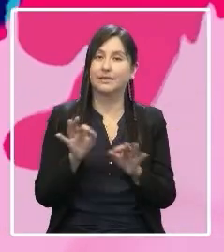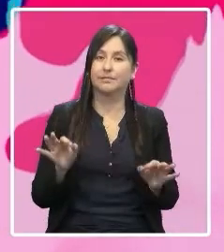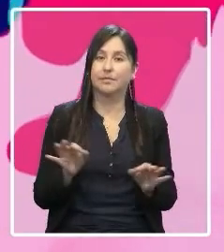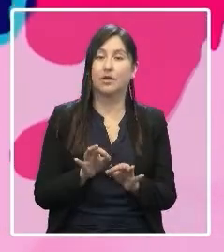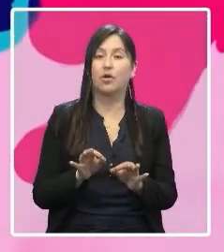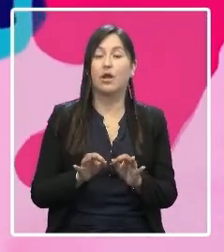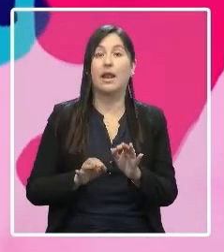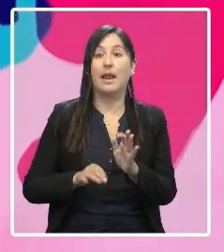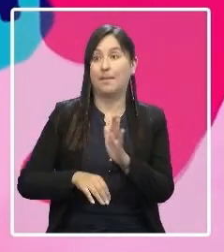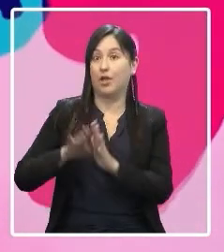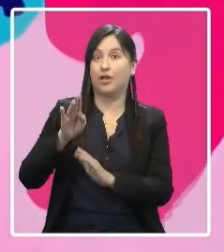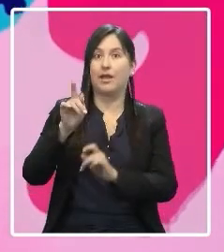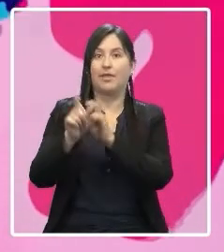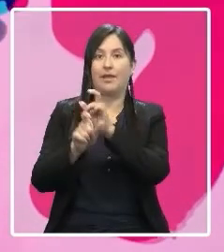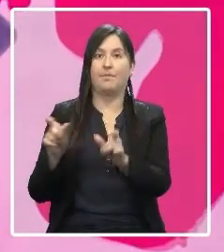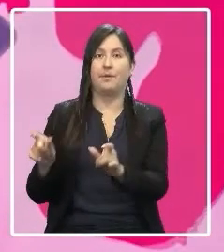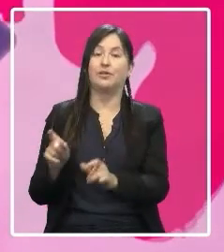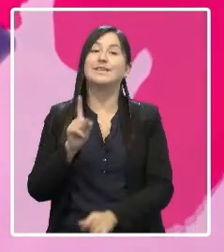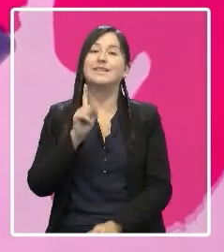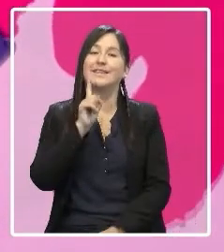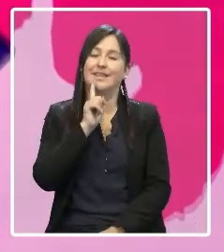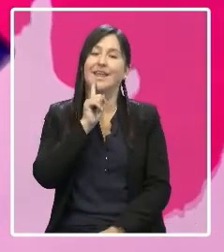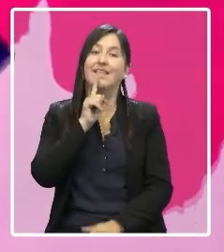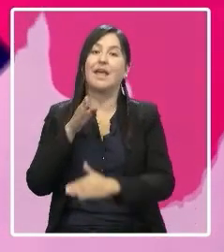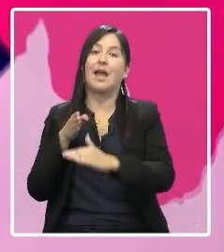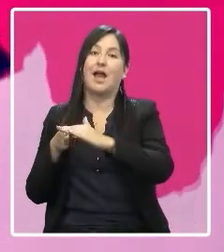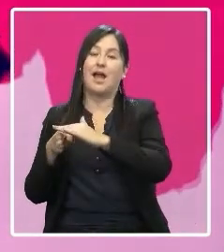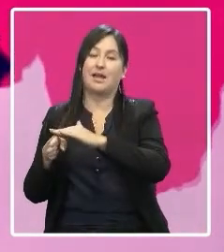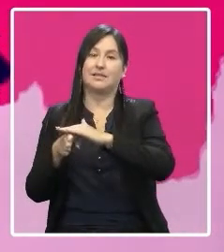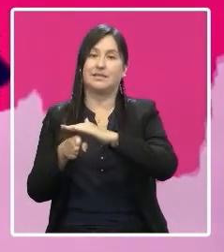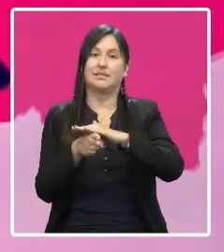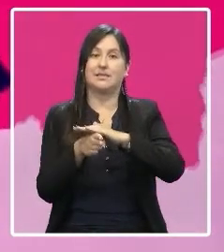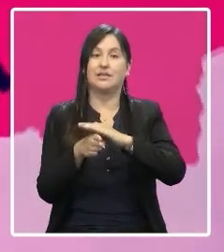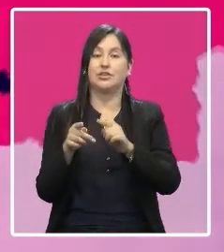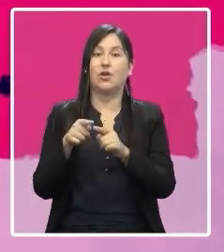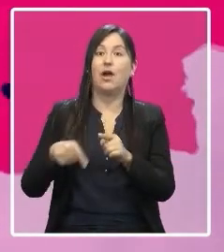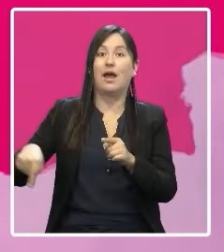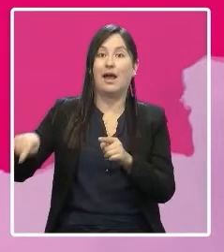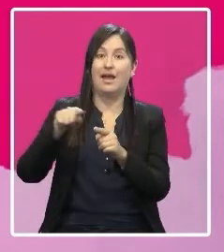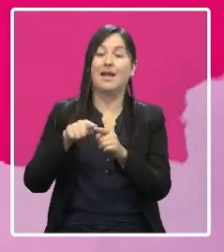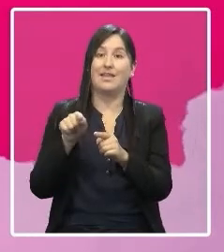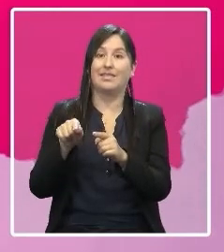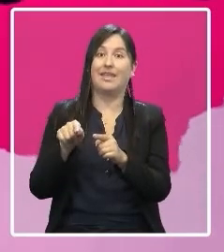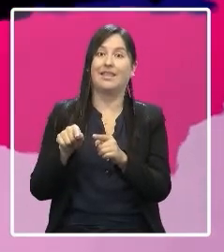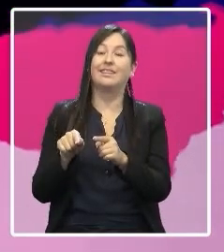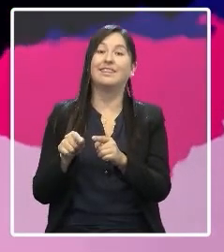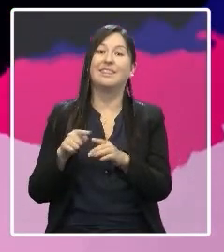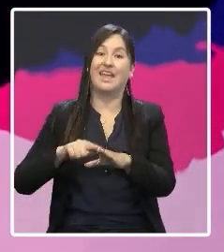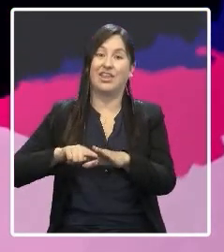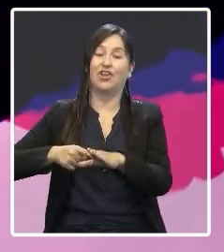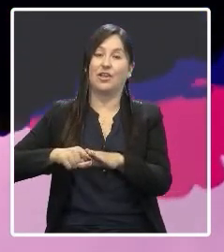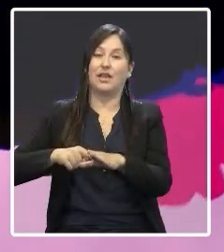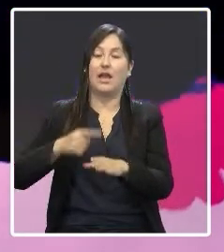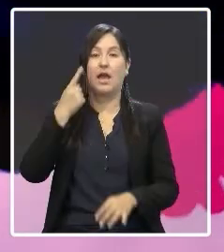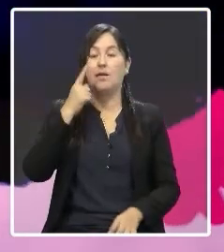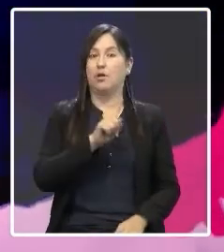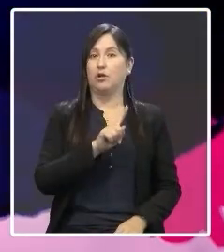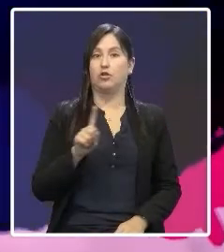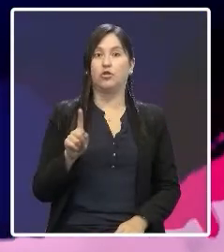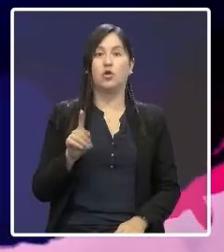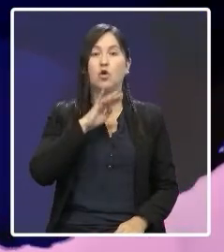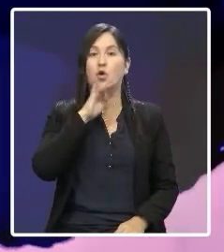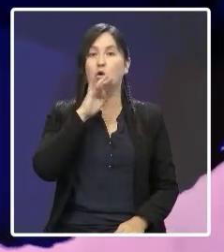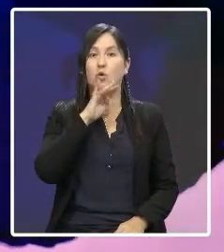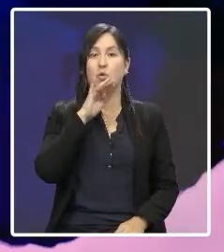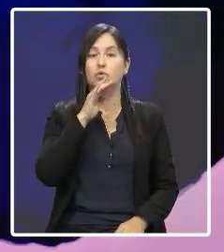whatsoever. So excessive use in and of itself is not necessarily problematic. The medium of the